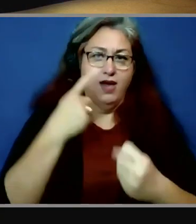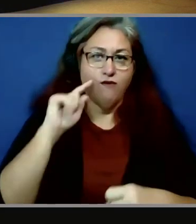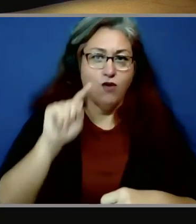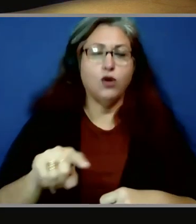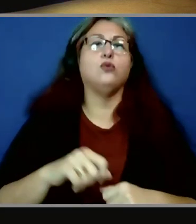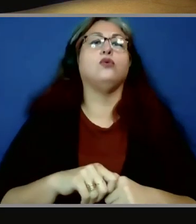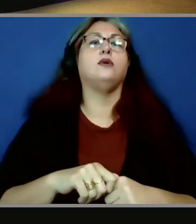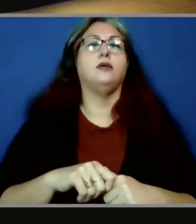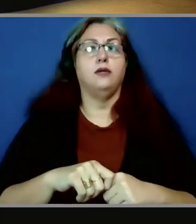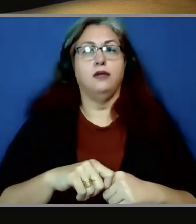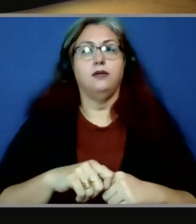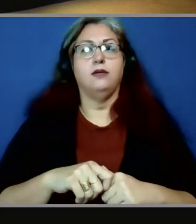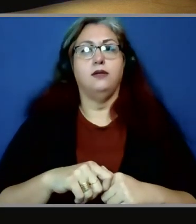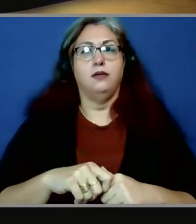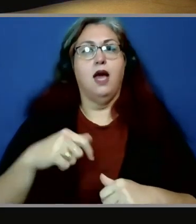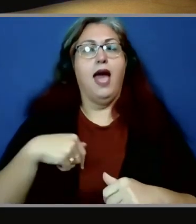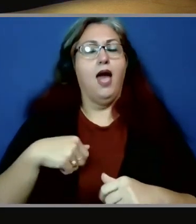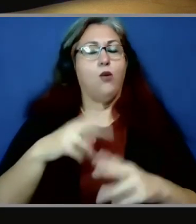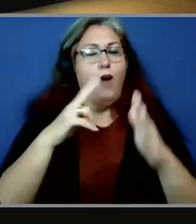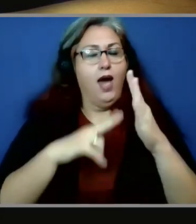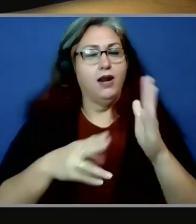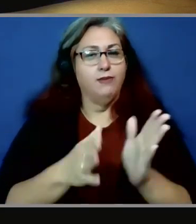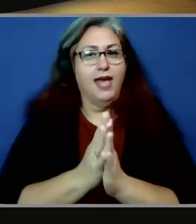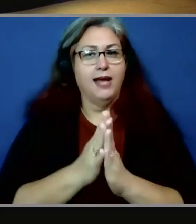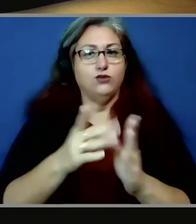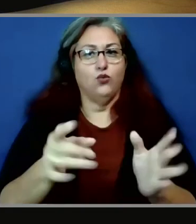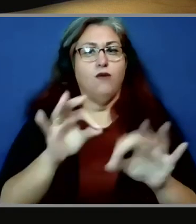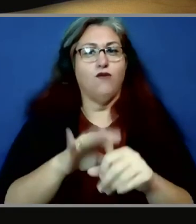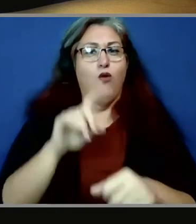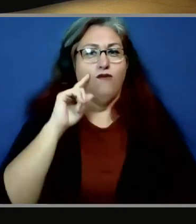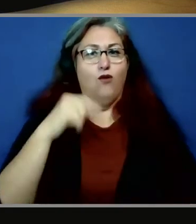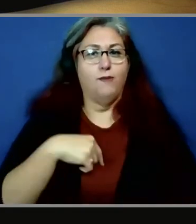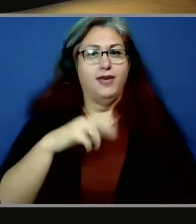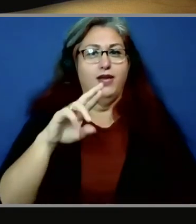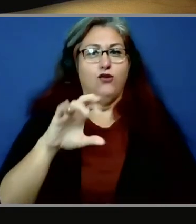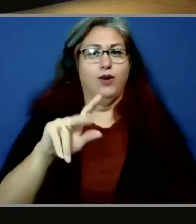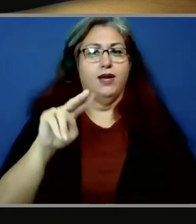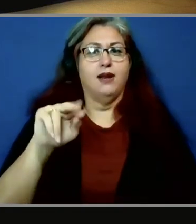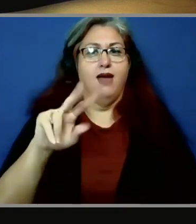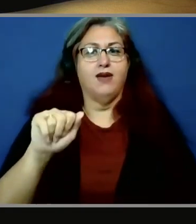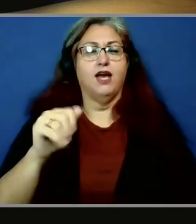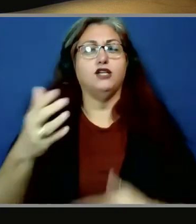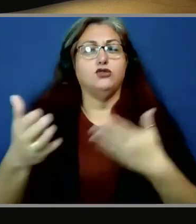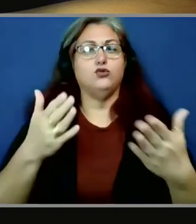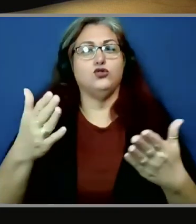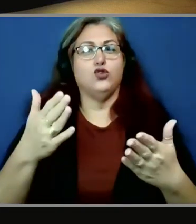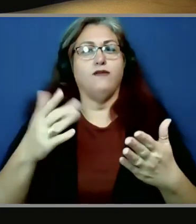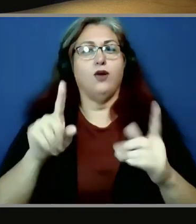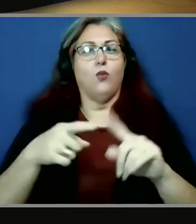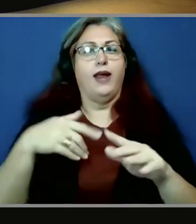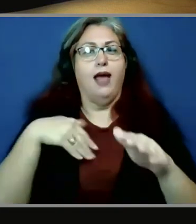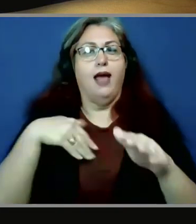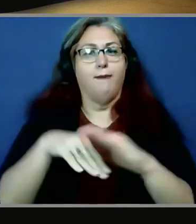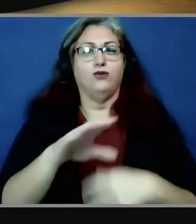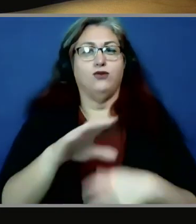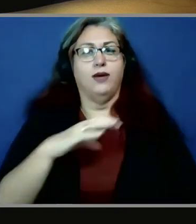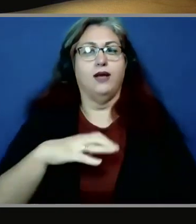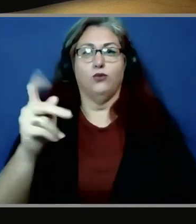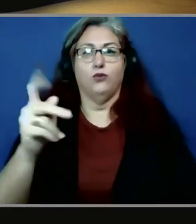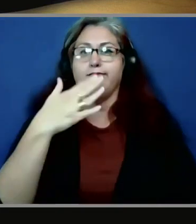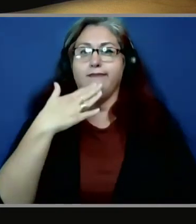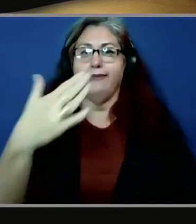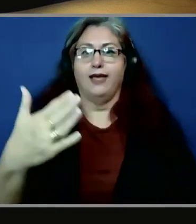And I humbly ask that you vote for me, Rick Nava, to serve you once I'm in the council. Thank you.